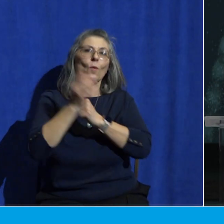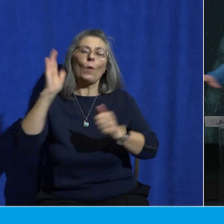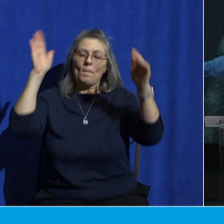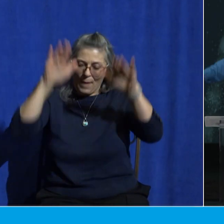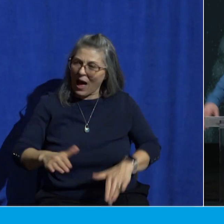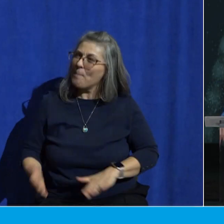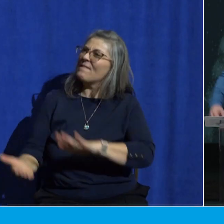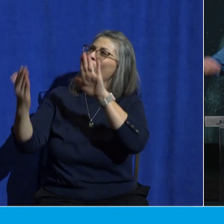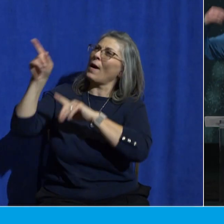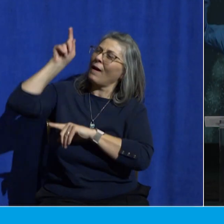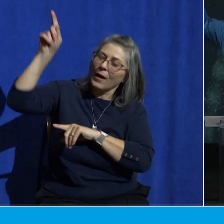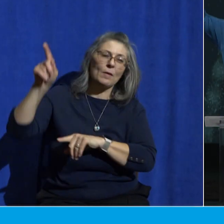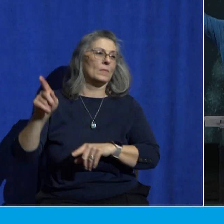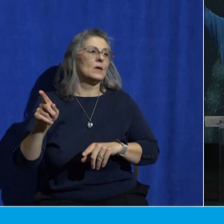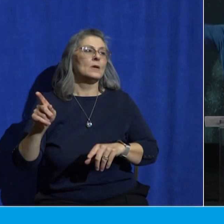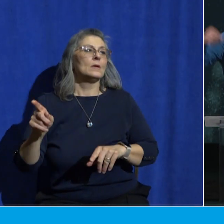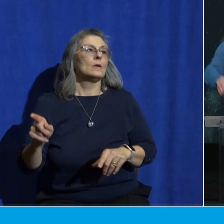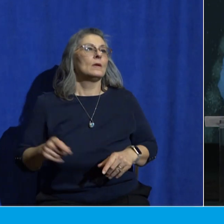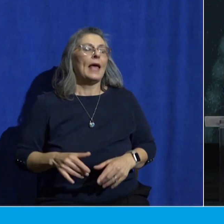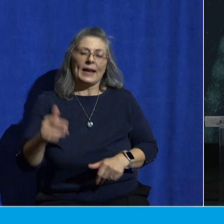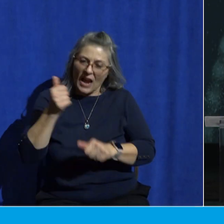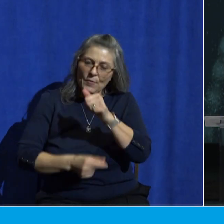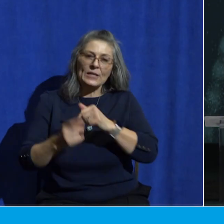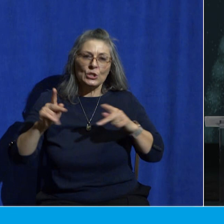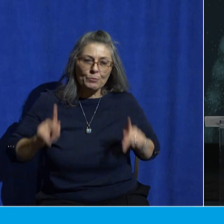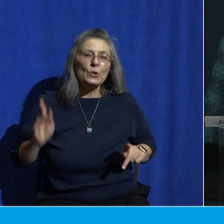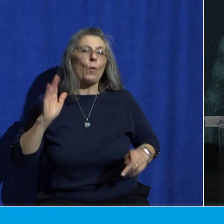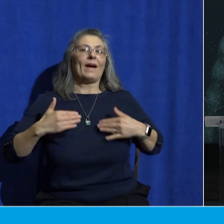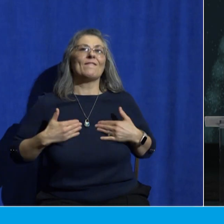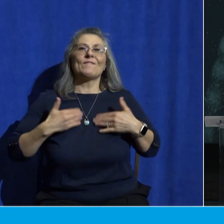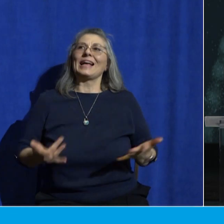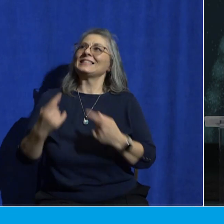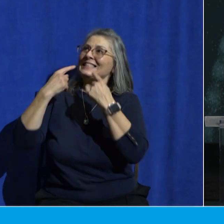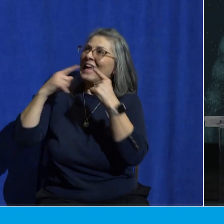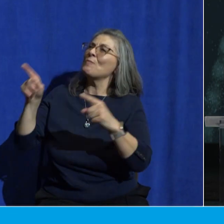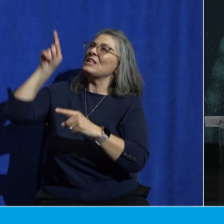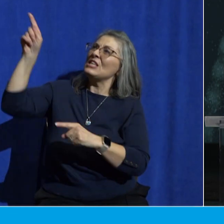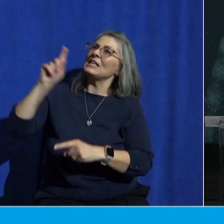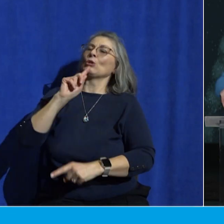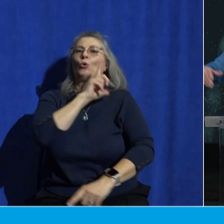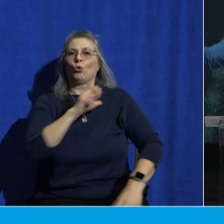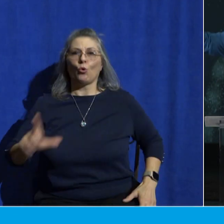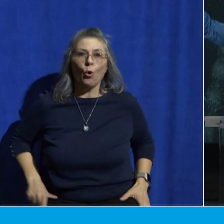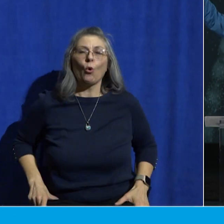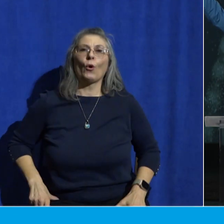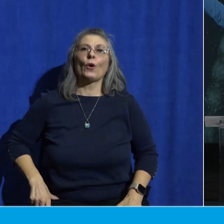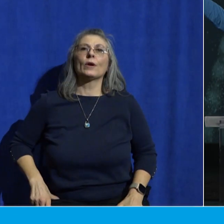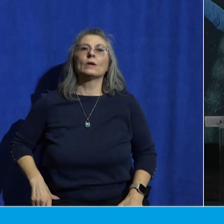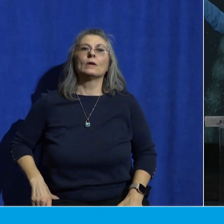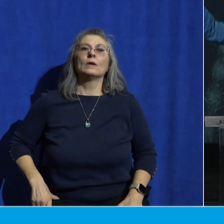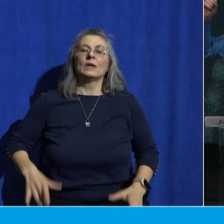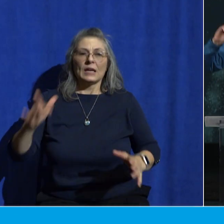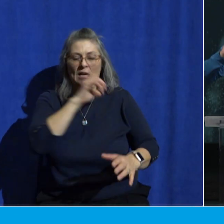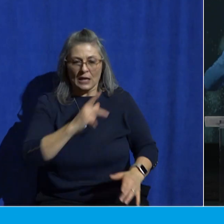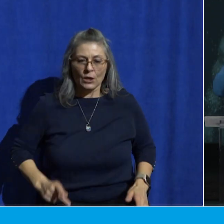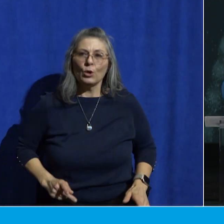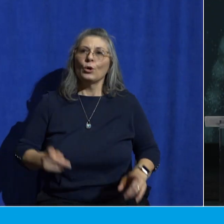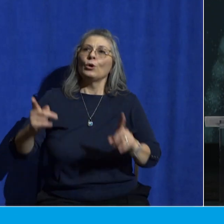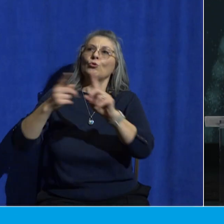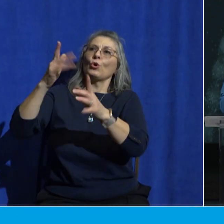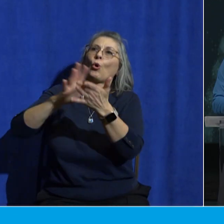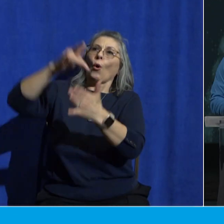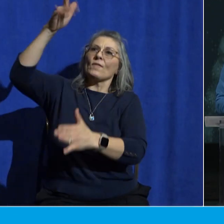confess in every nation that Jesus Christ is Lord. He's king to the glory of God the Father.